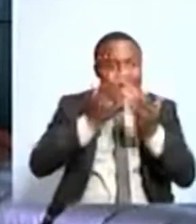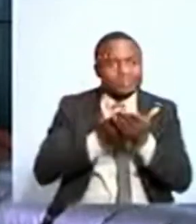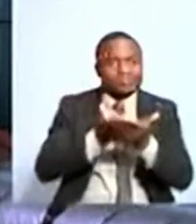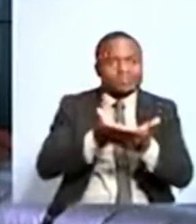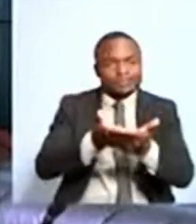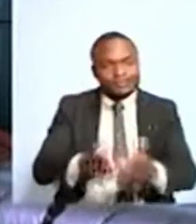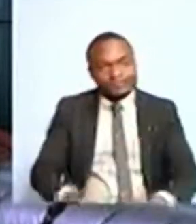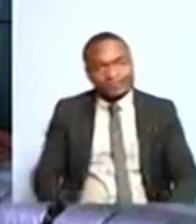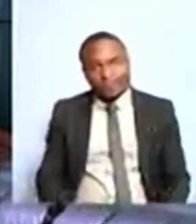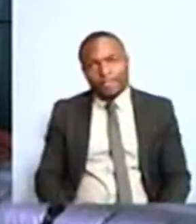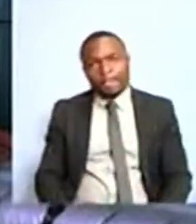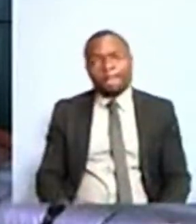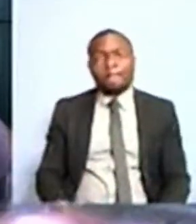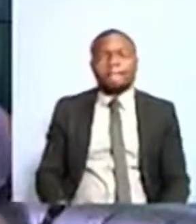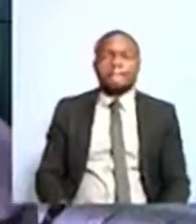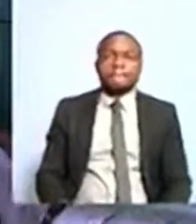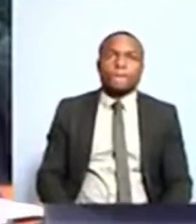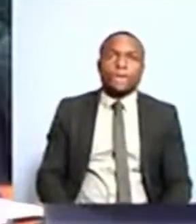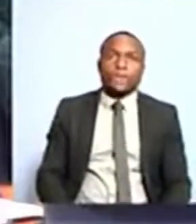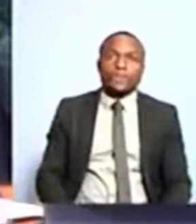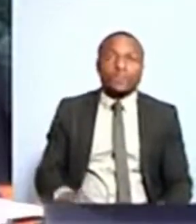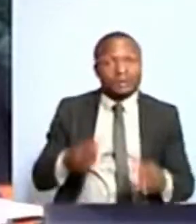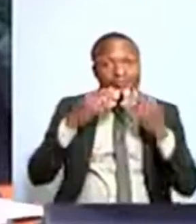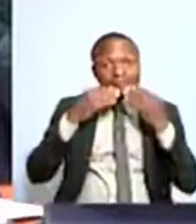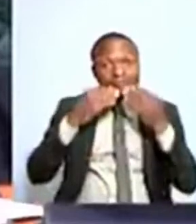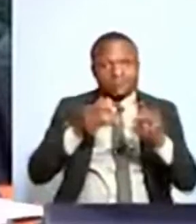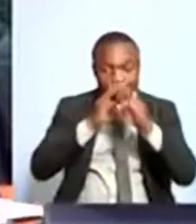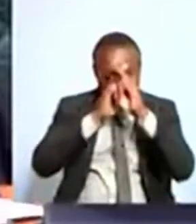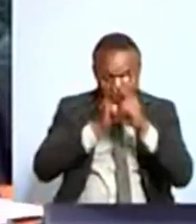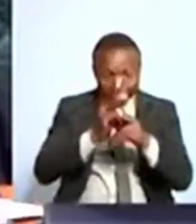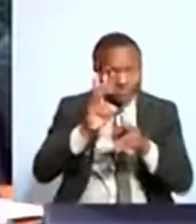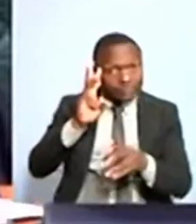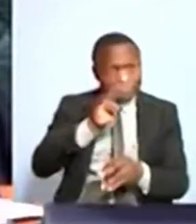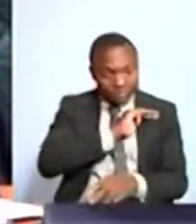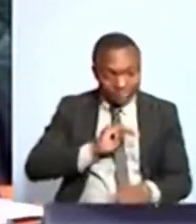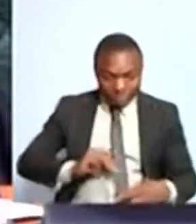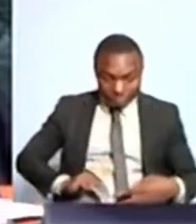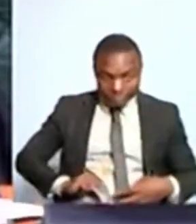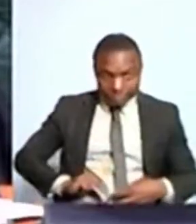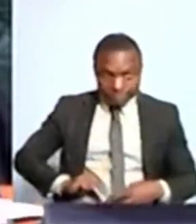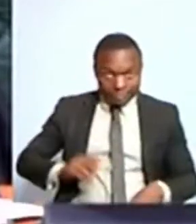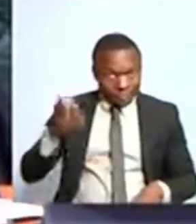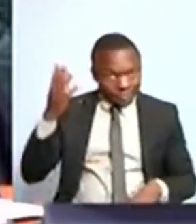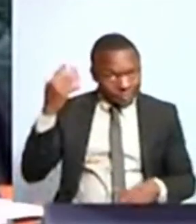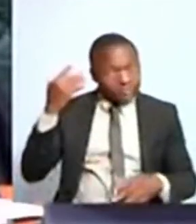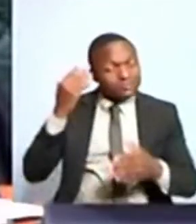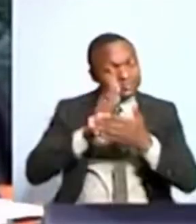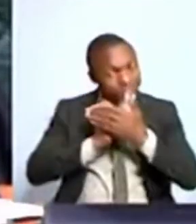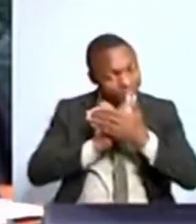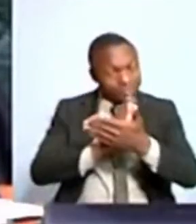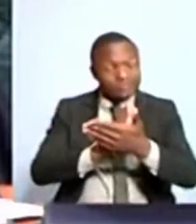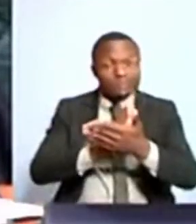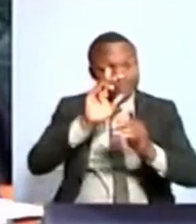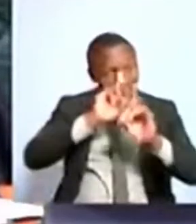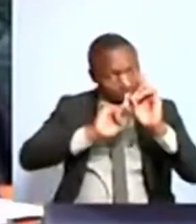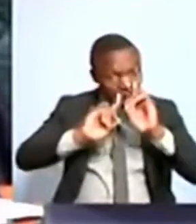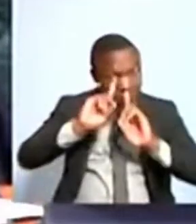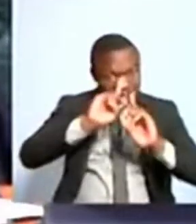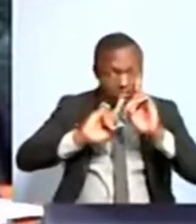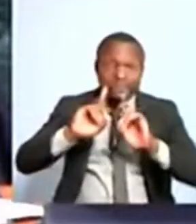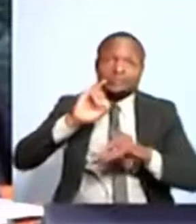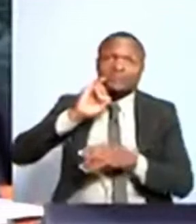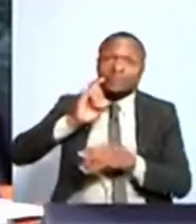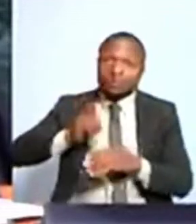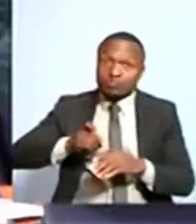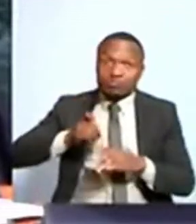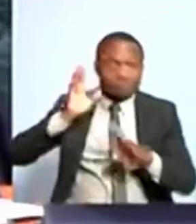Speaker. Thank you very much. Honorable members, as earlier guided, as we debate, let's